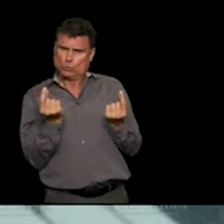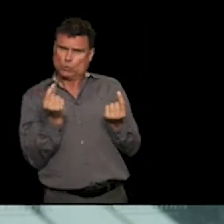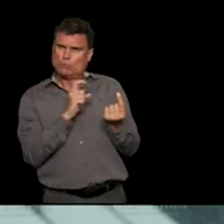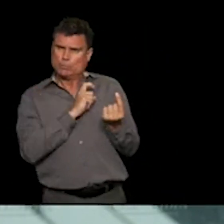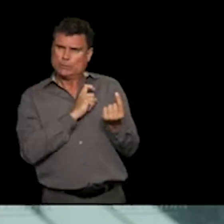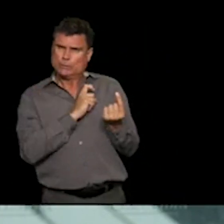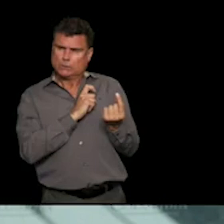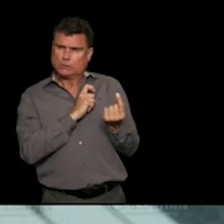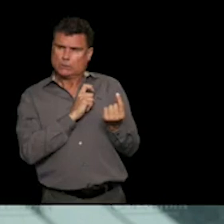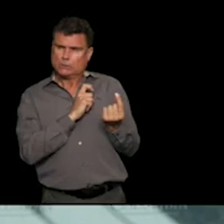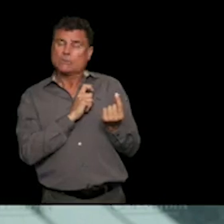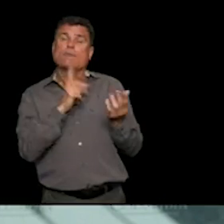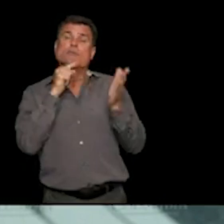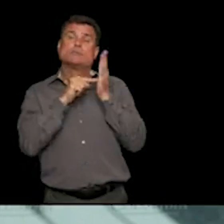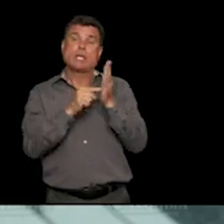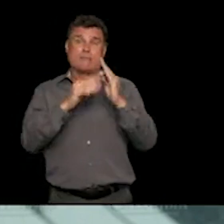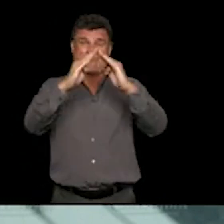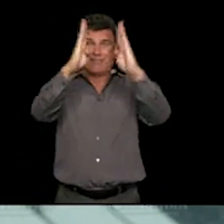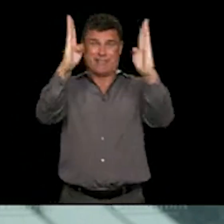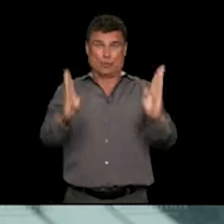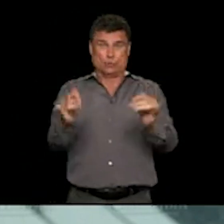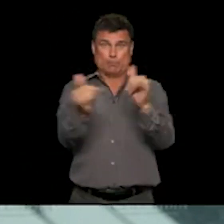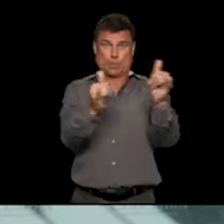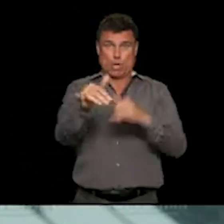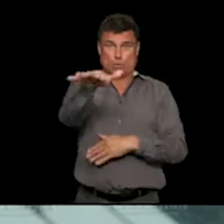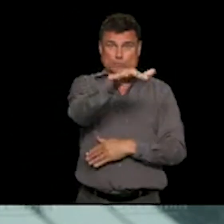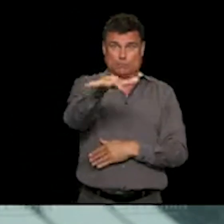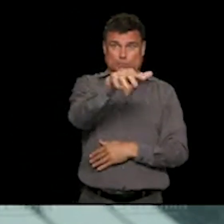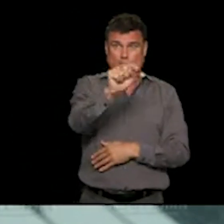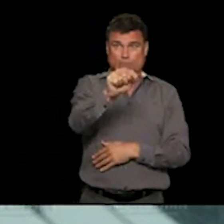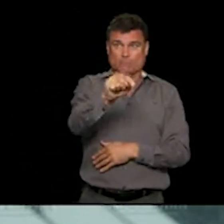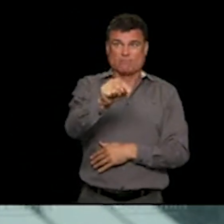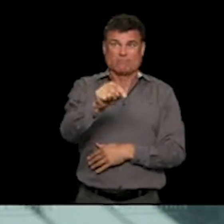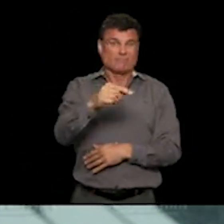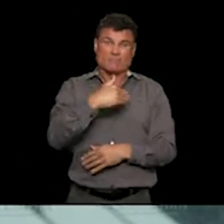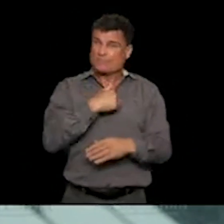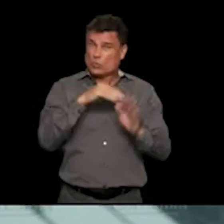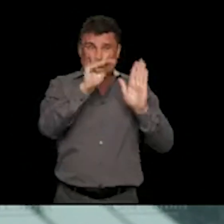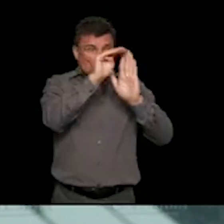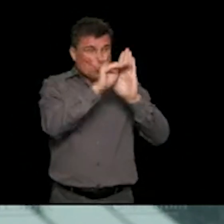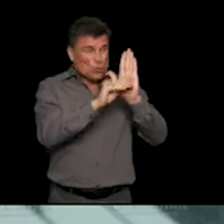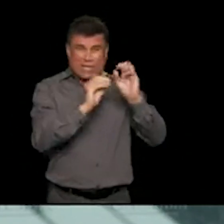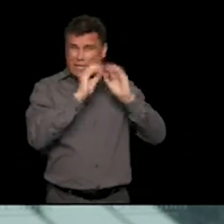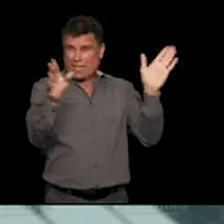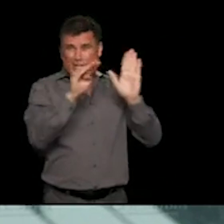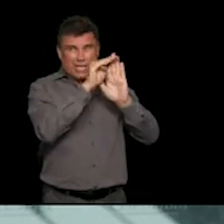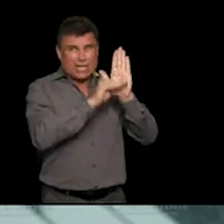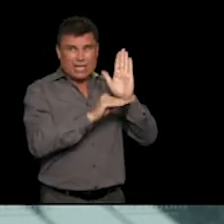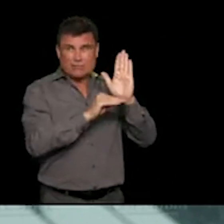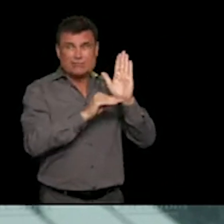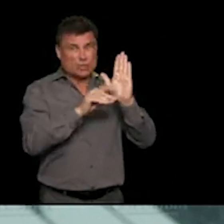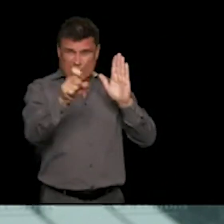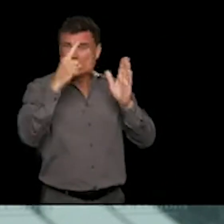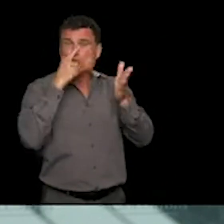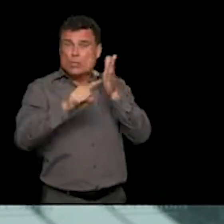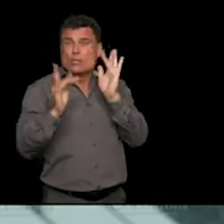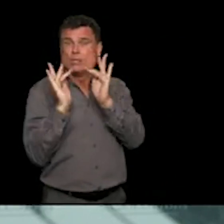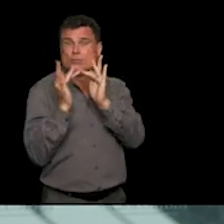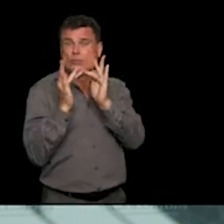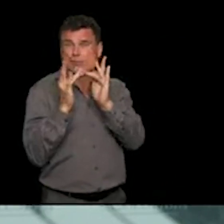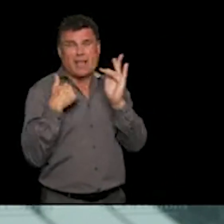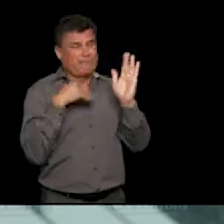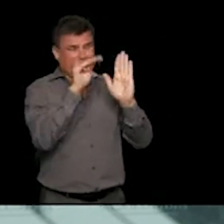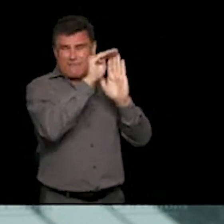orders. So in the case of a house party, and the rules are there, and you can go online and find the rules about the